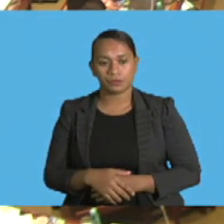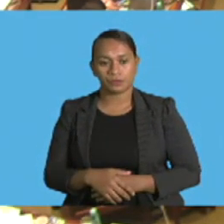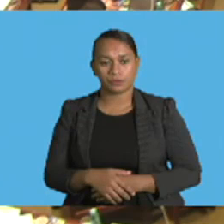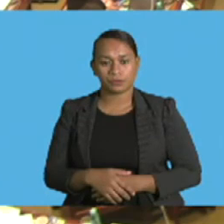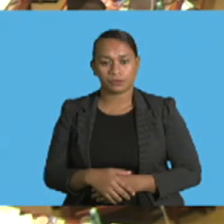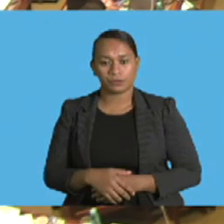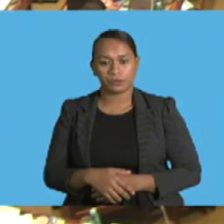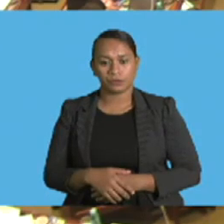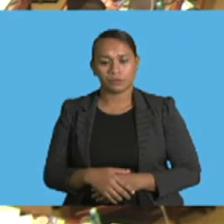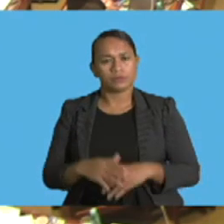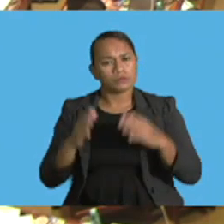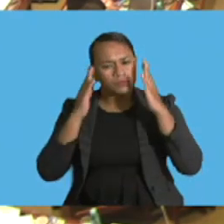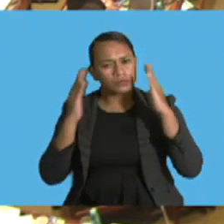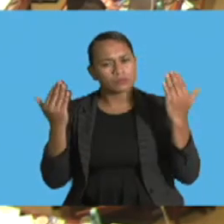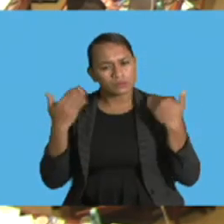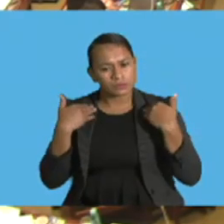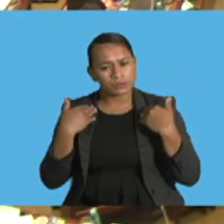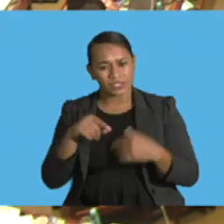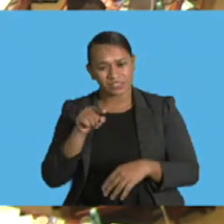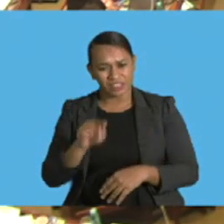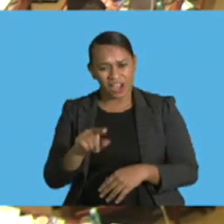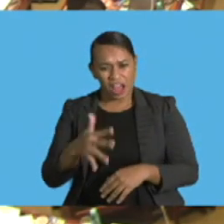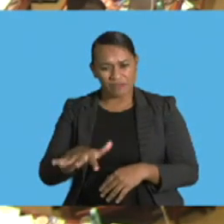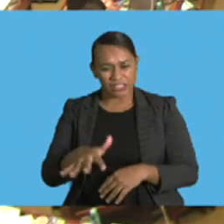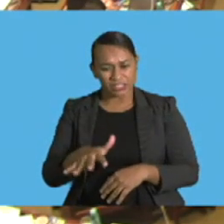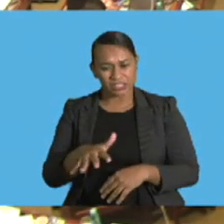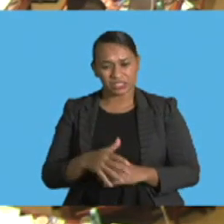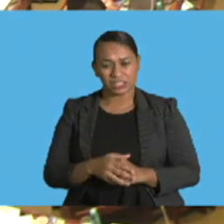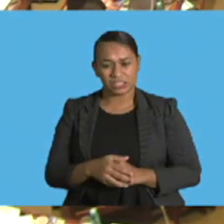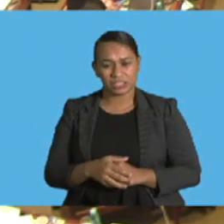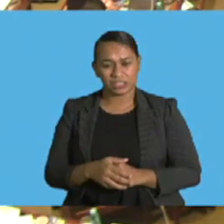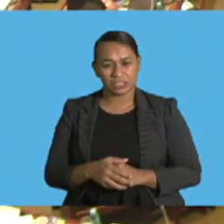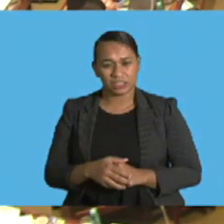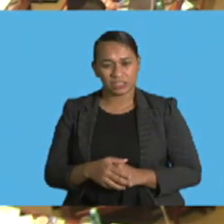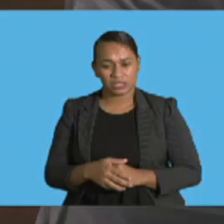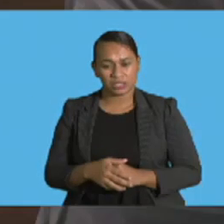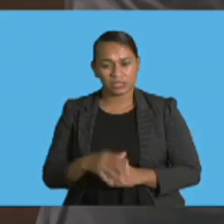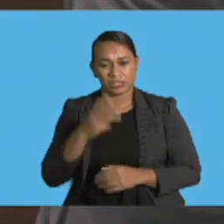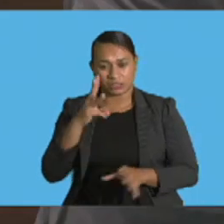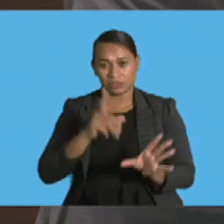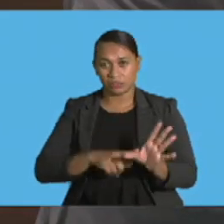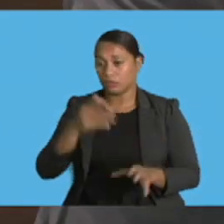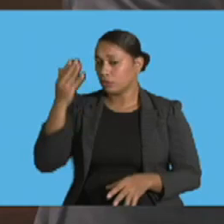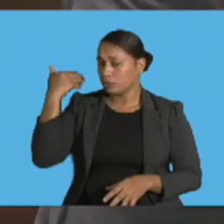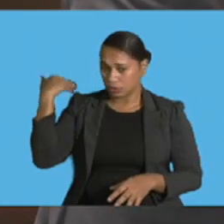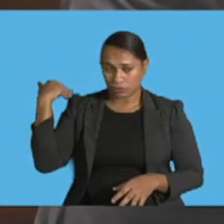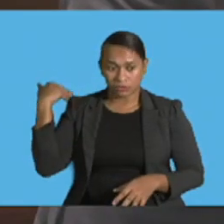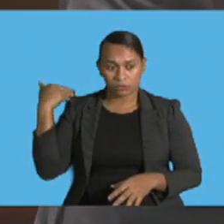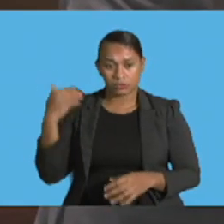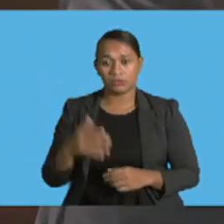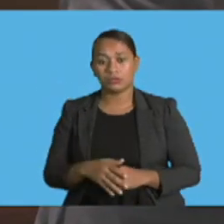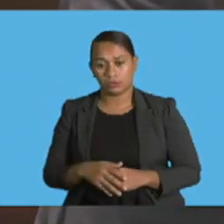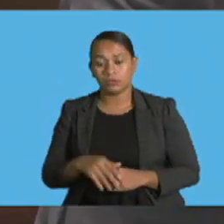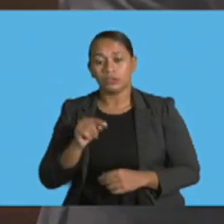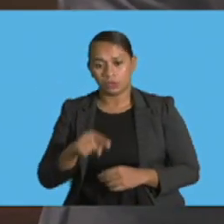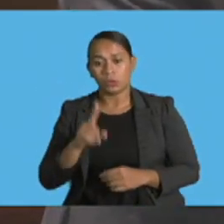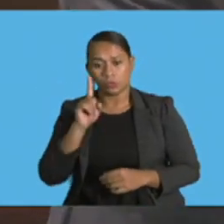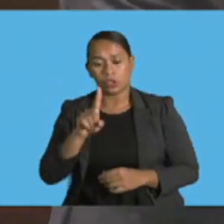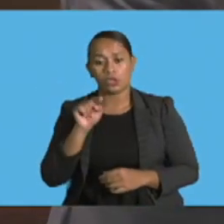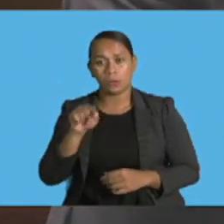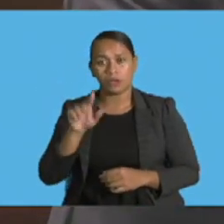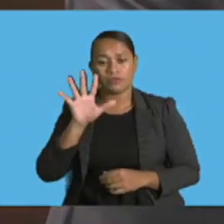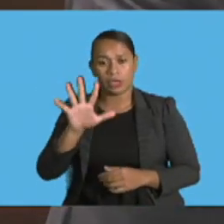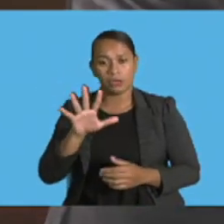Mr. Speaker, the average turnover cane for the past 3 years is less than 1.5% of